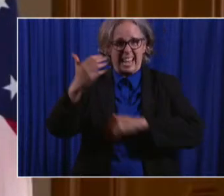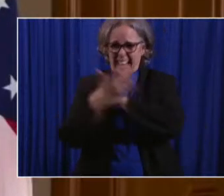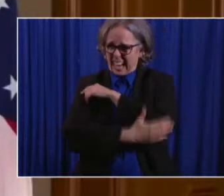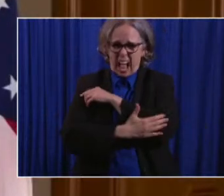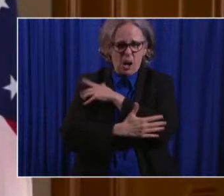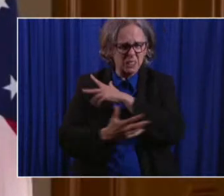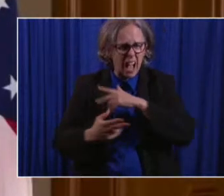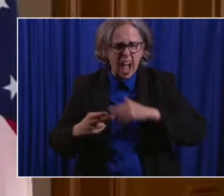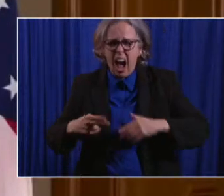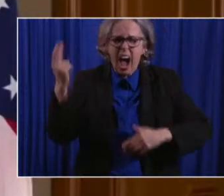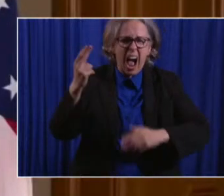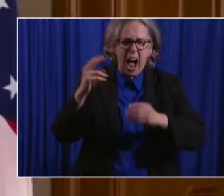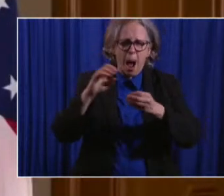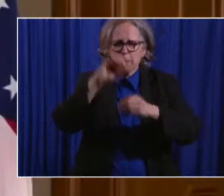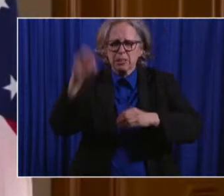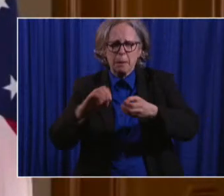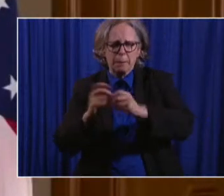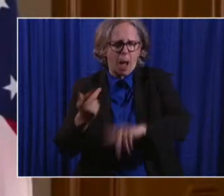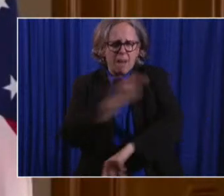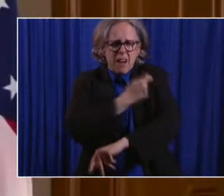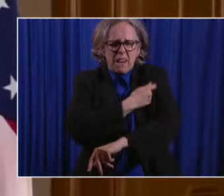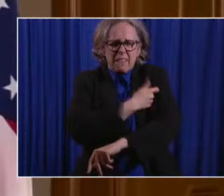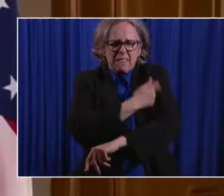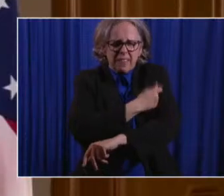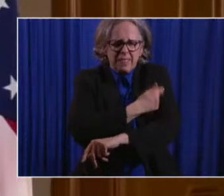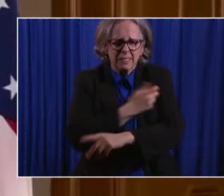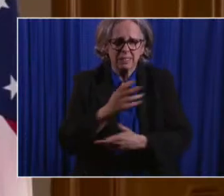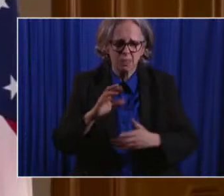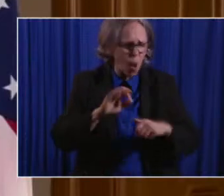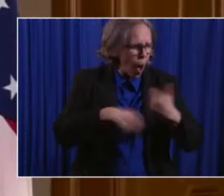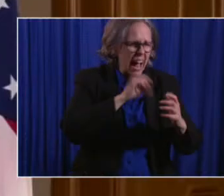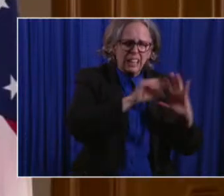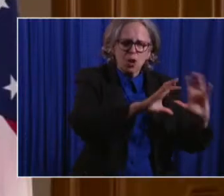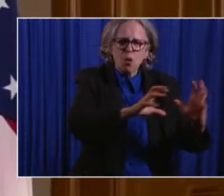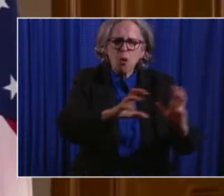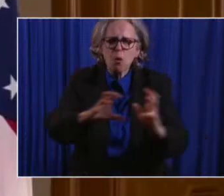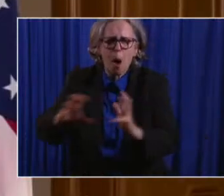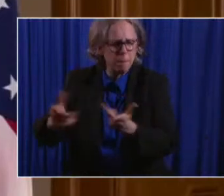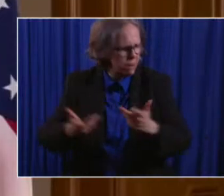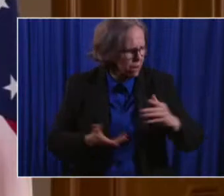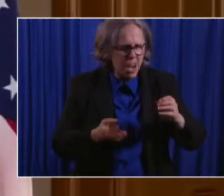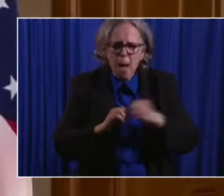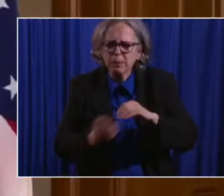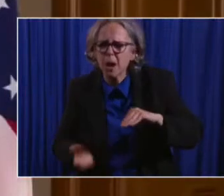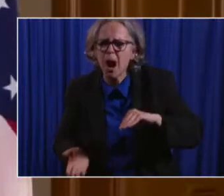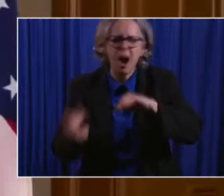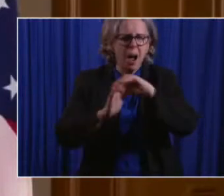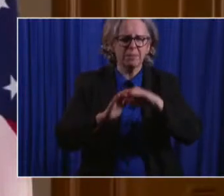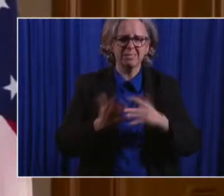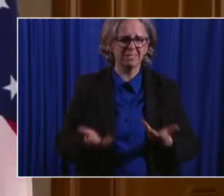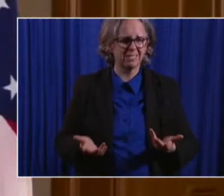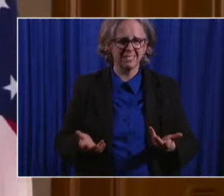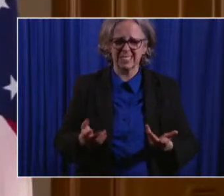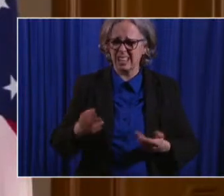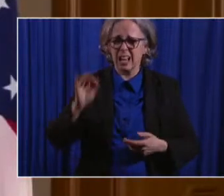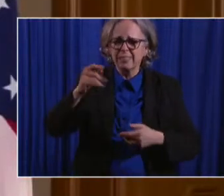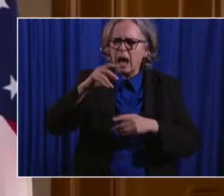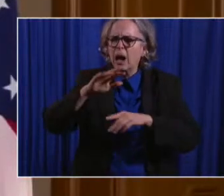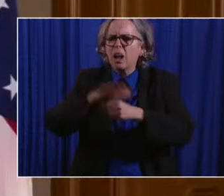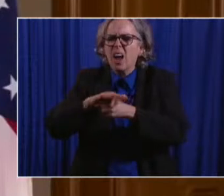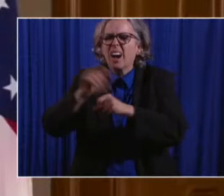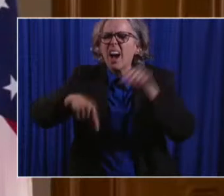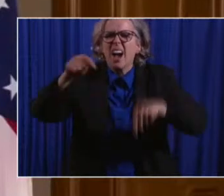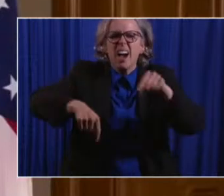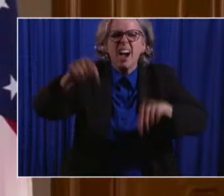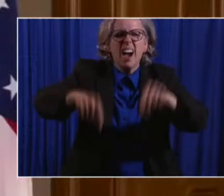all demographics. It's up among African Americans, it's among white, it's virtually all